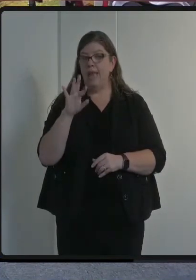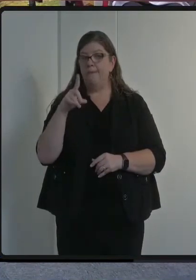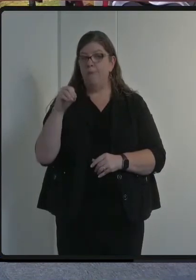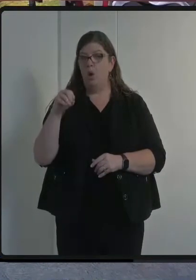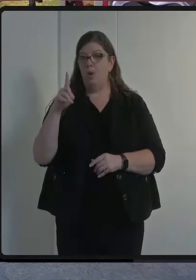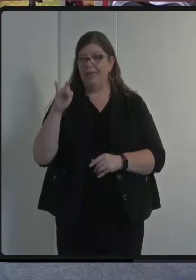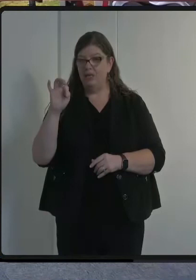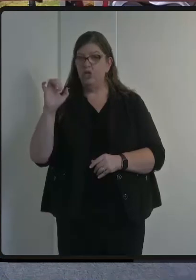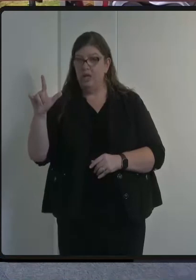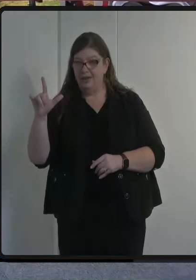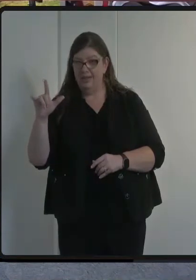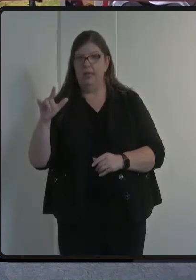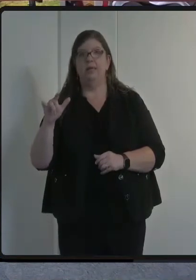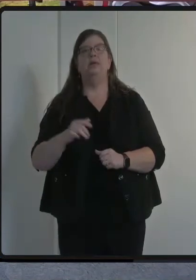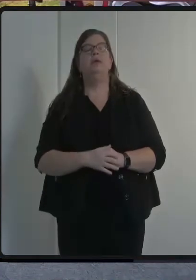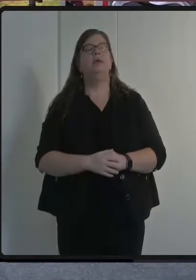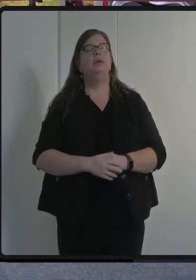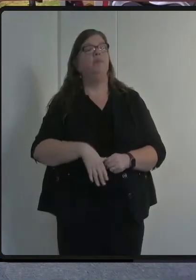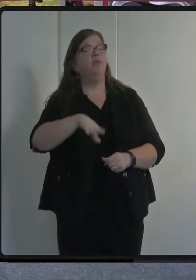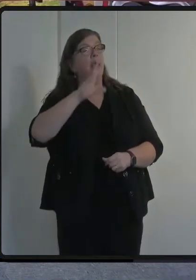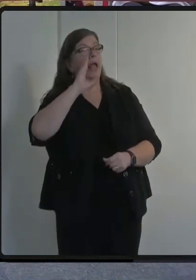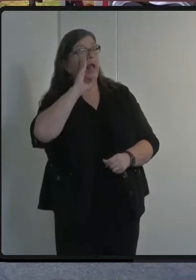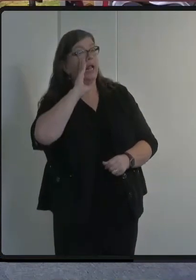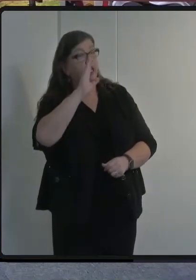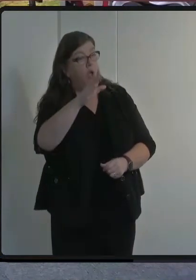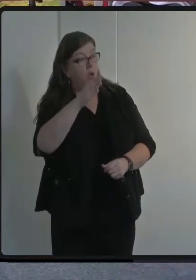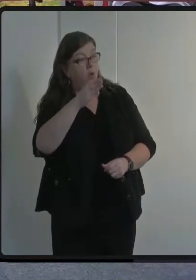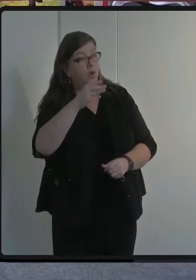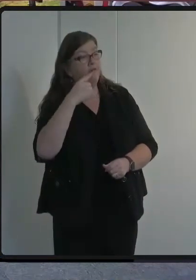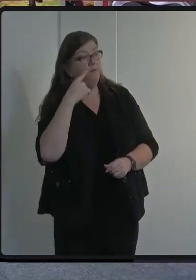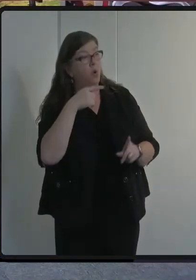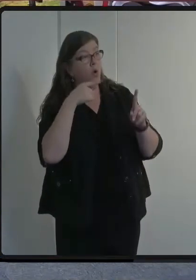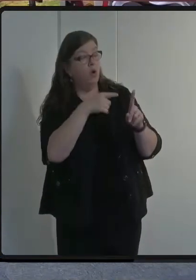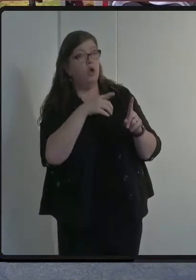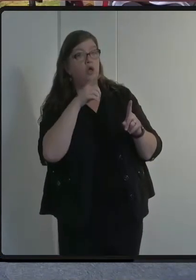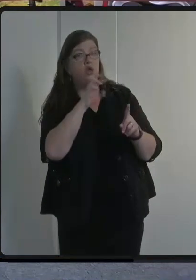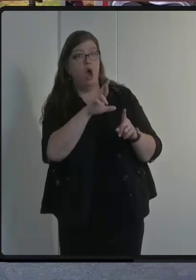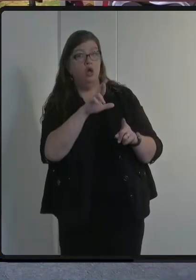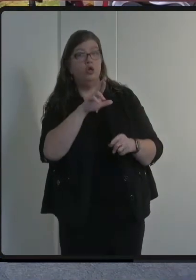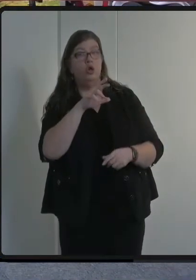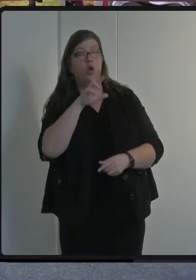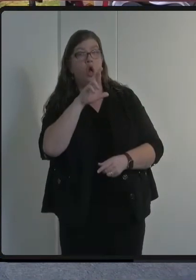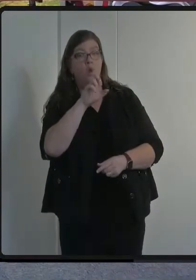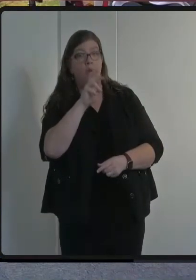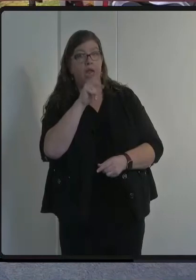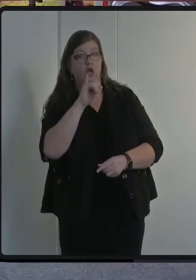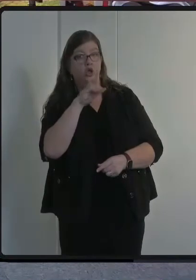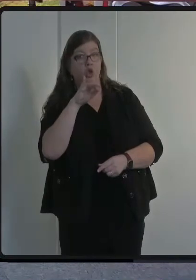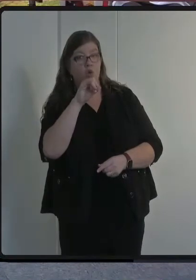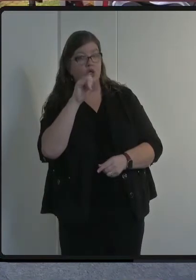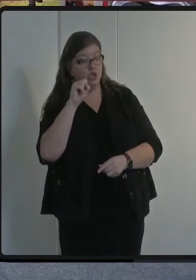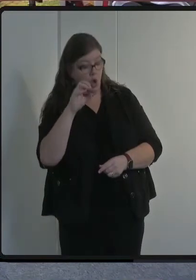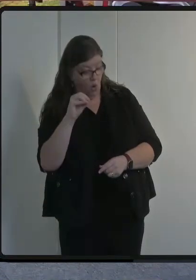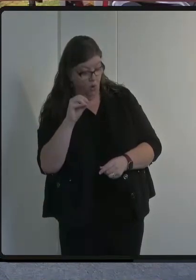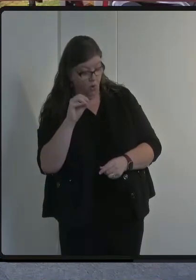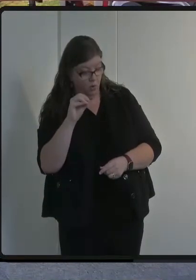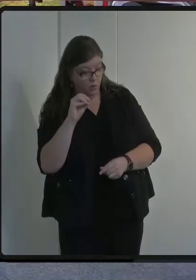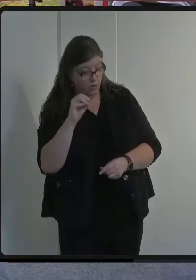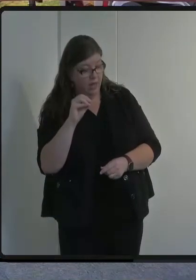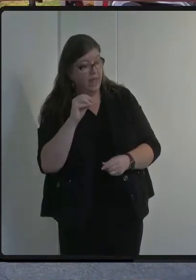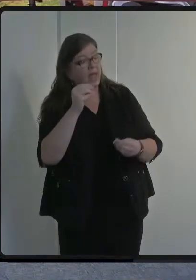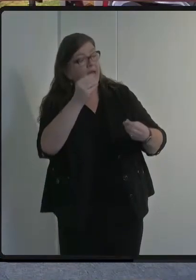Yes, hello, good afternoon. Okay, this is for Dr. Bando Reynoso. Please, I just want